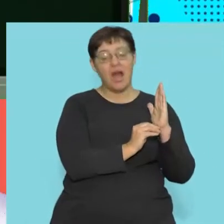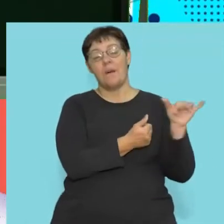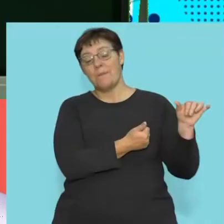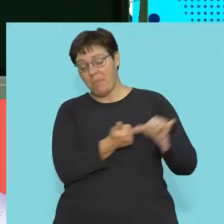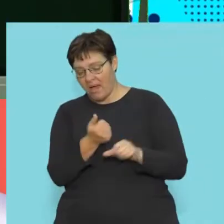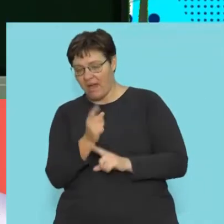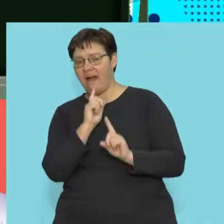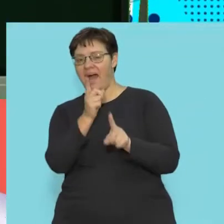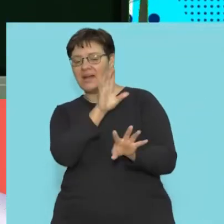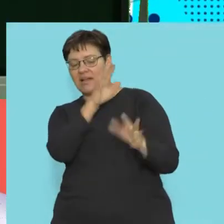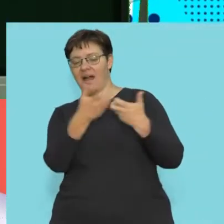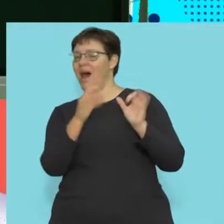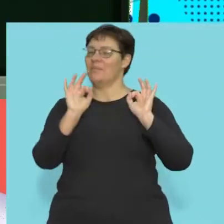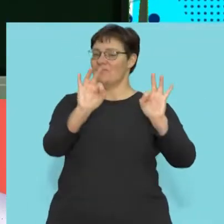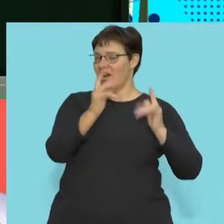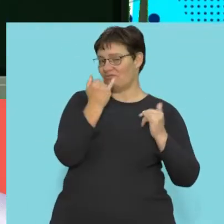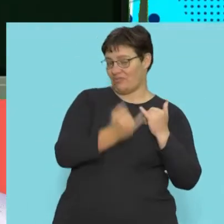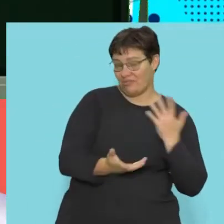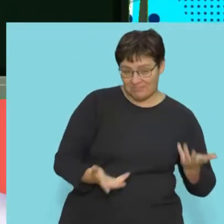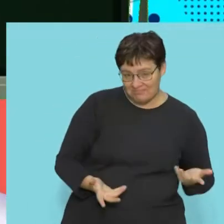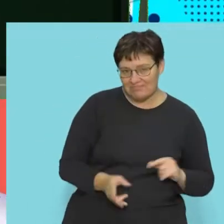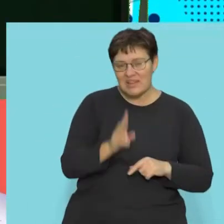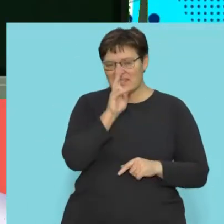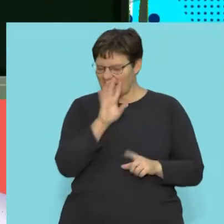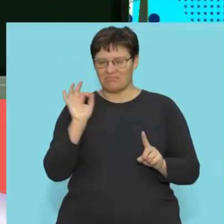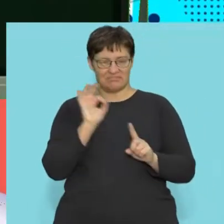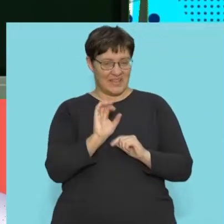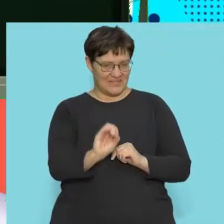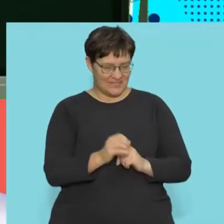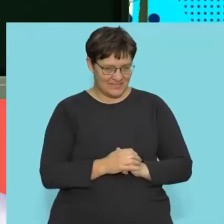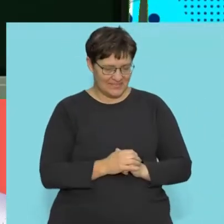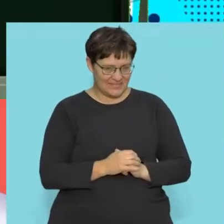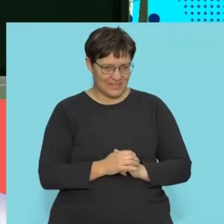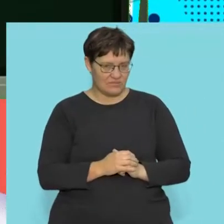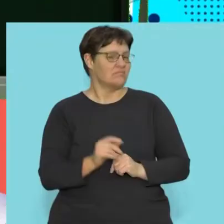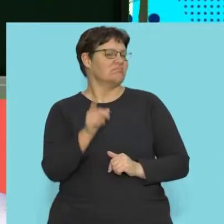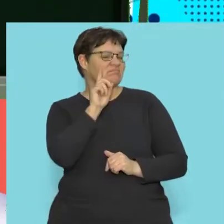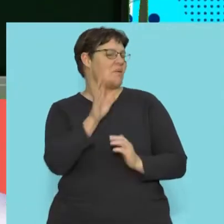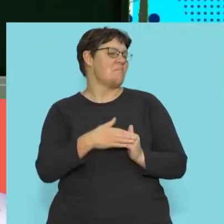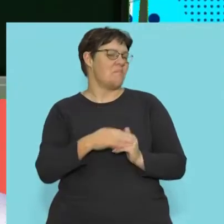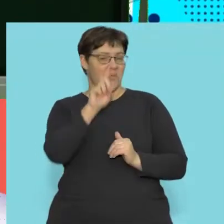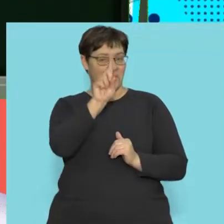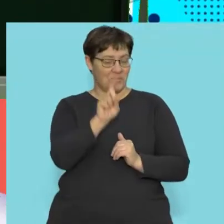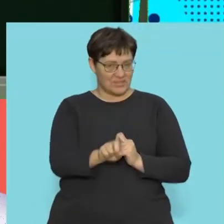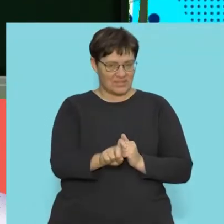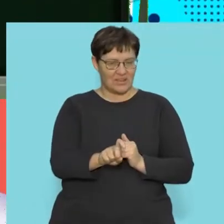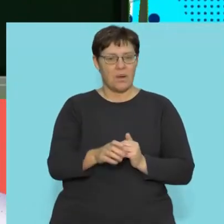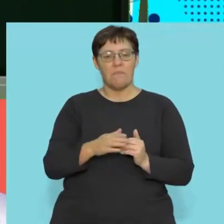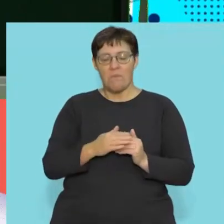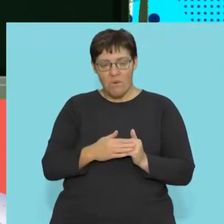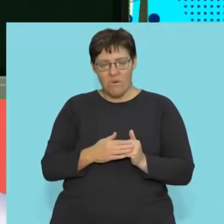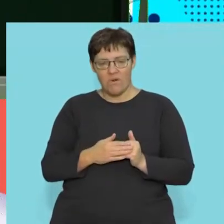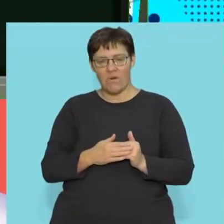we go through these, I hope that you can reflect on your answers and see if you were spot on. So let's attempt a few more questions on